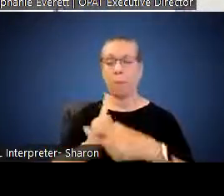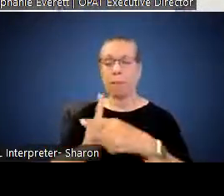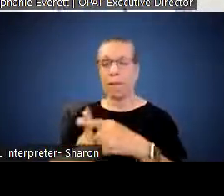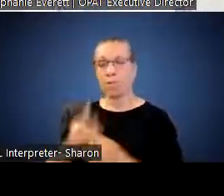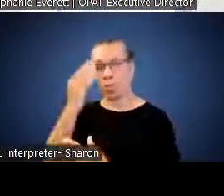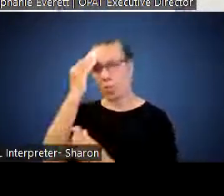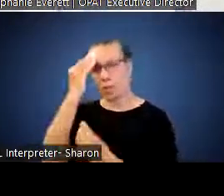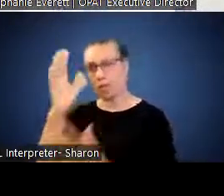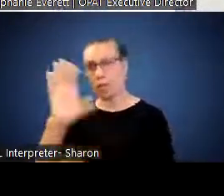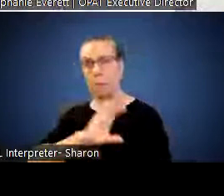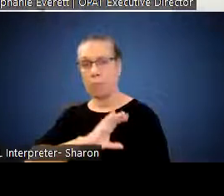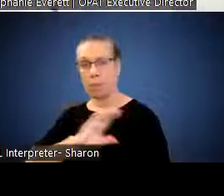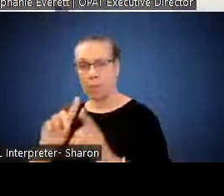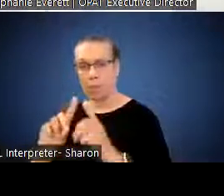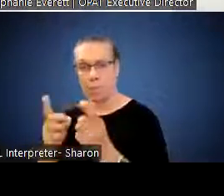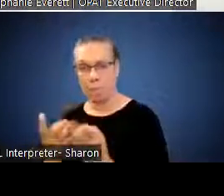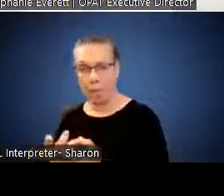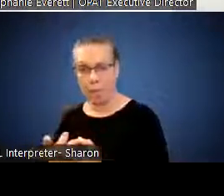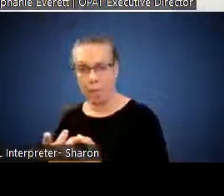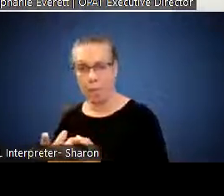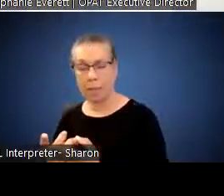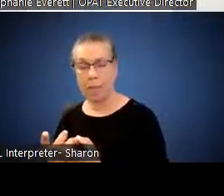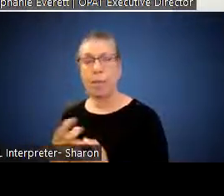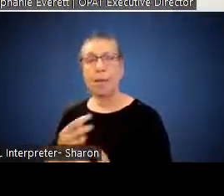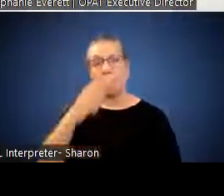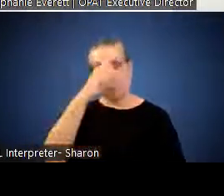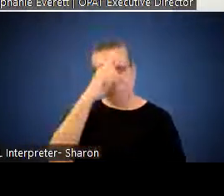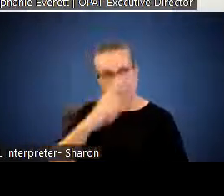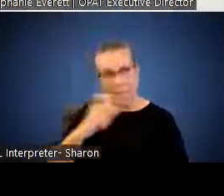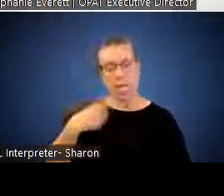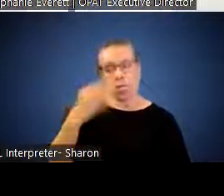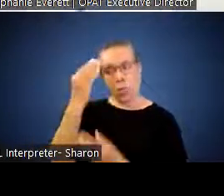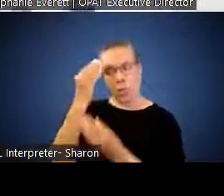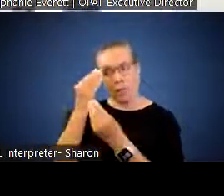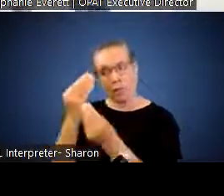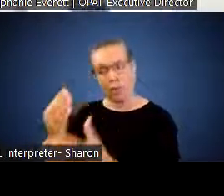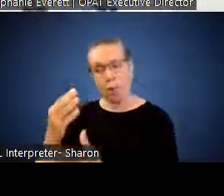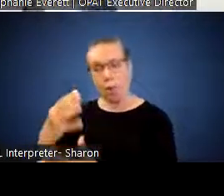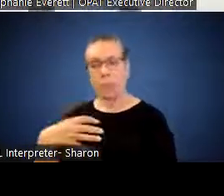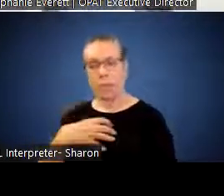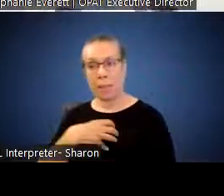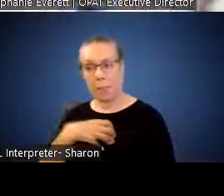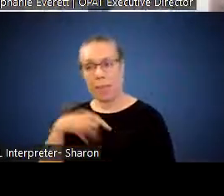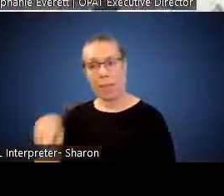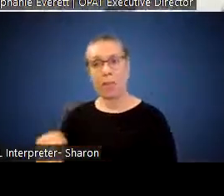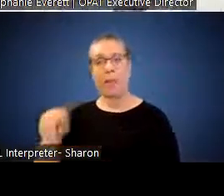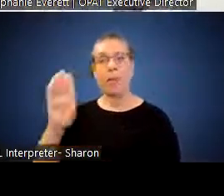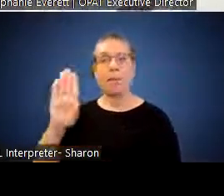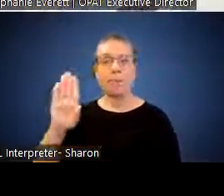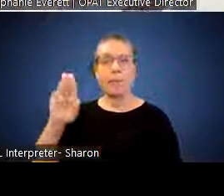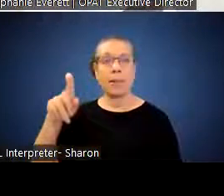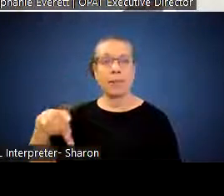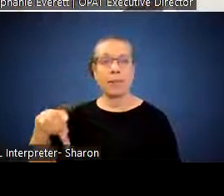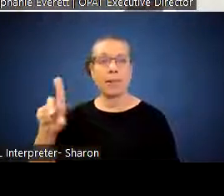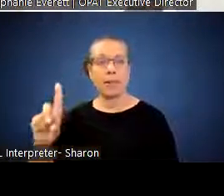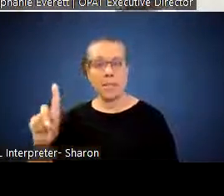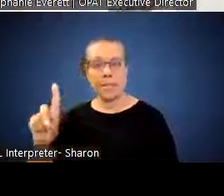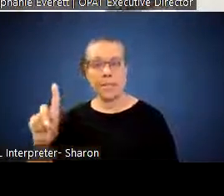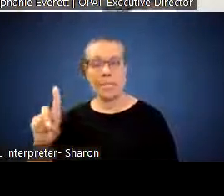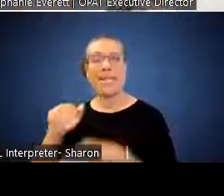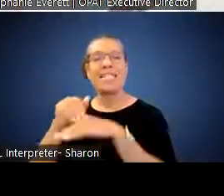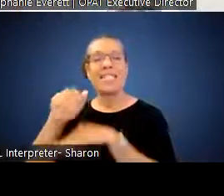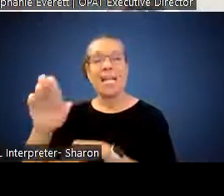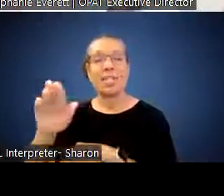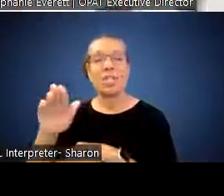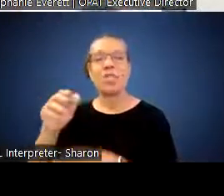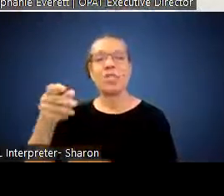these complaints. And because we are informing BPD of the complaints that we receive, BPD then sends them up to the Post Commission, but